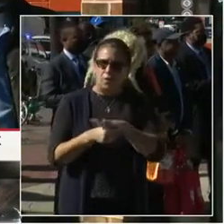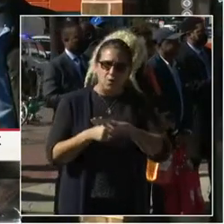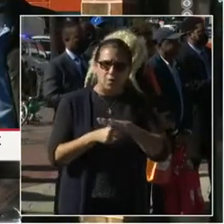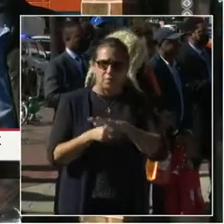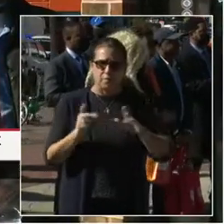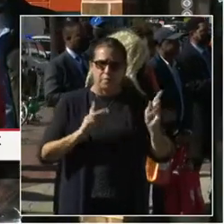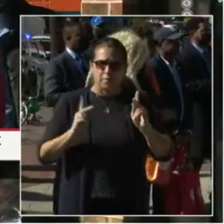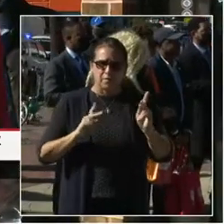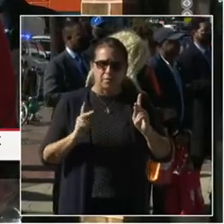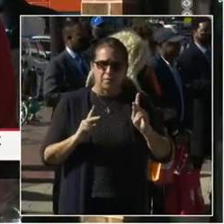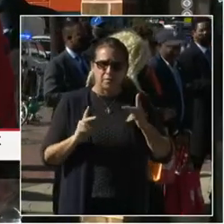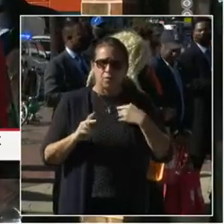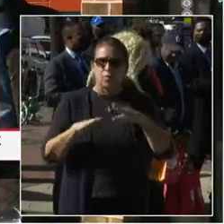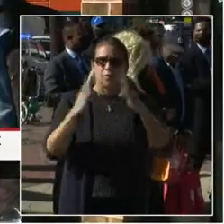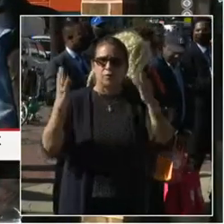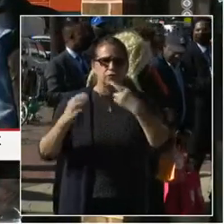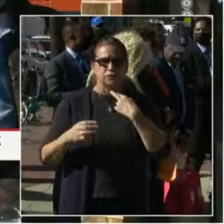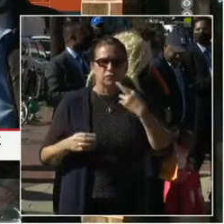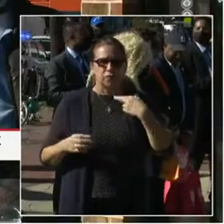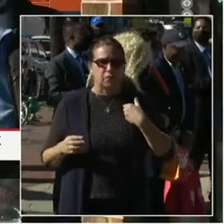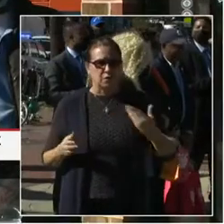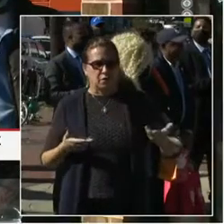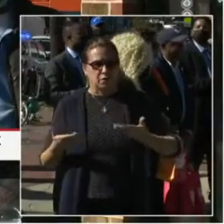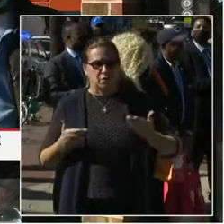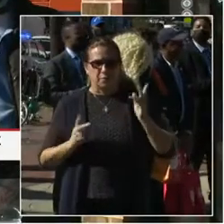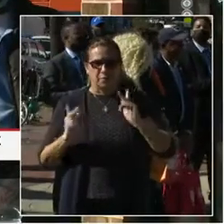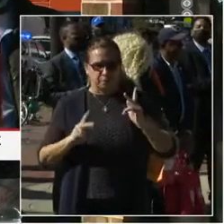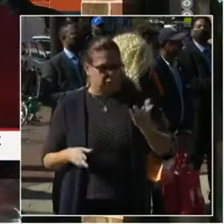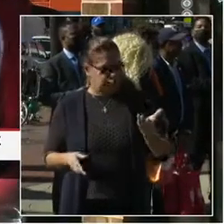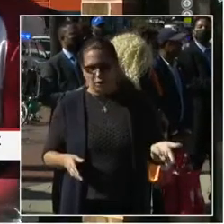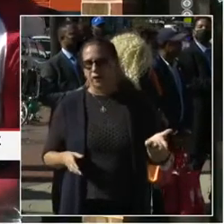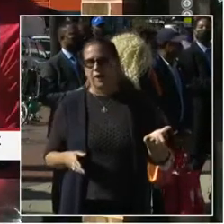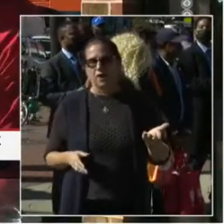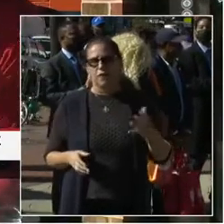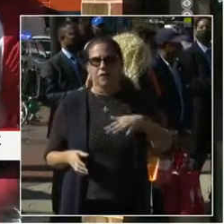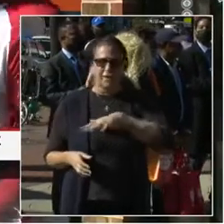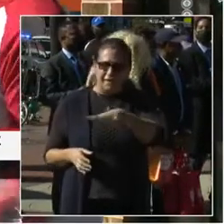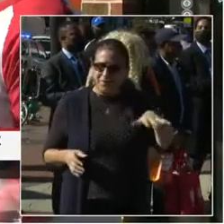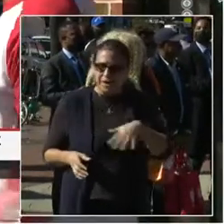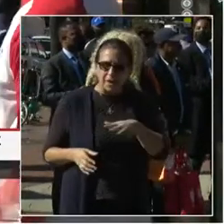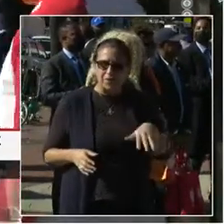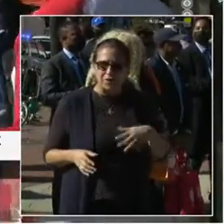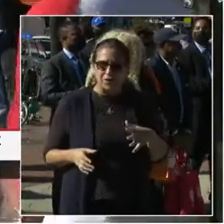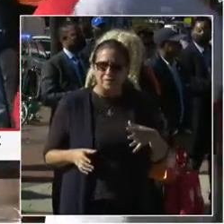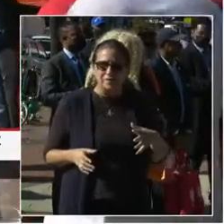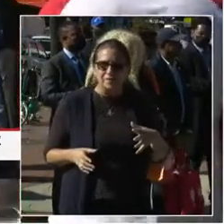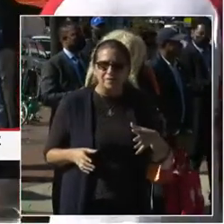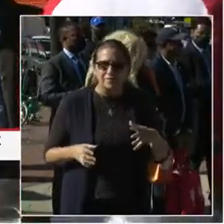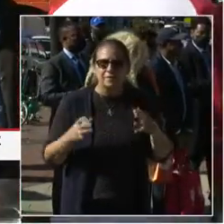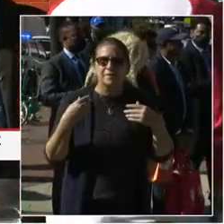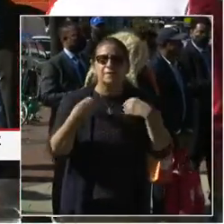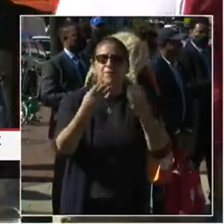job. And so that's really what it's all about. And again, thank you, Deputy Mayor, and thank you, Mrs. Mayor. Thank you. Thank